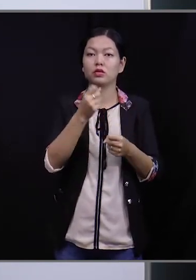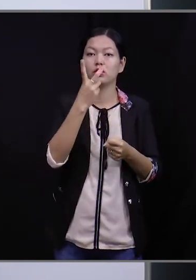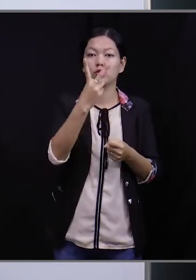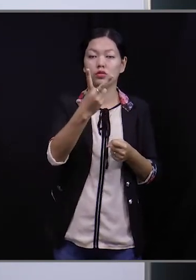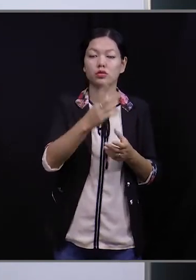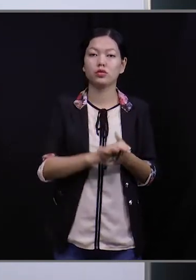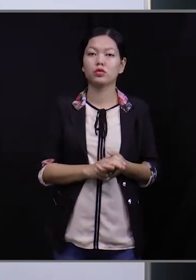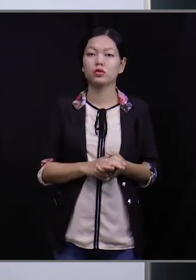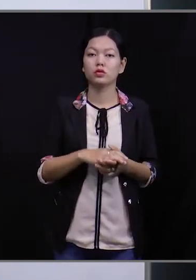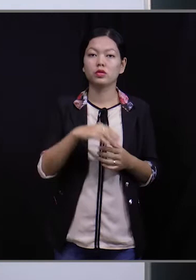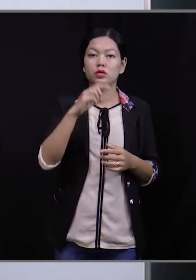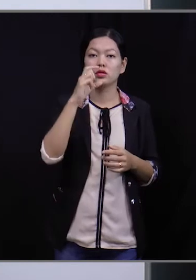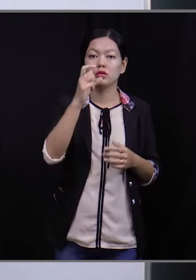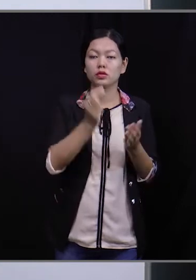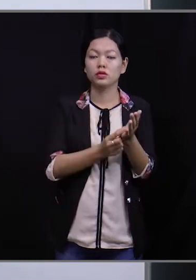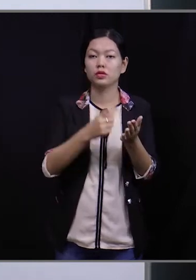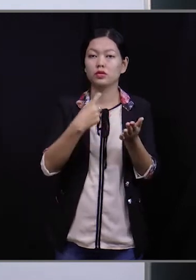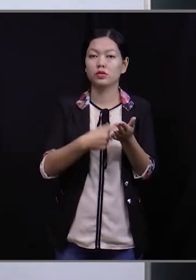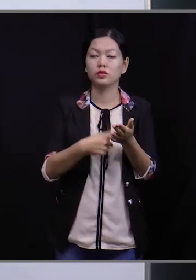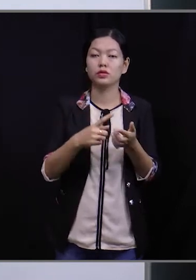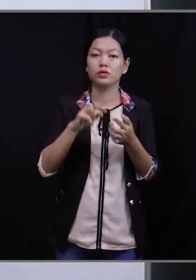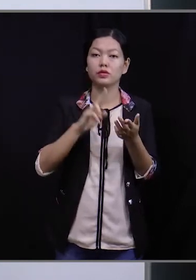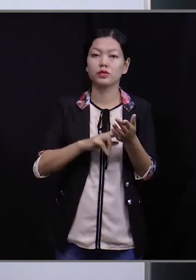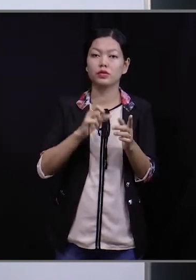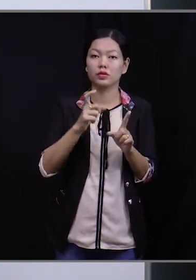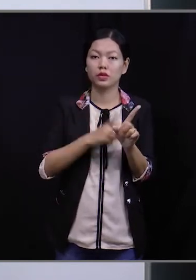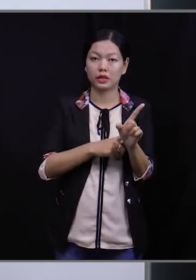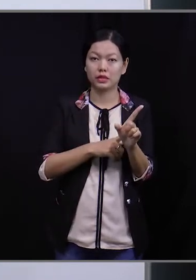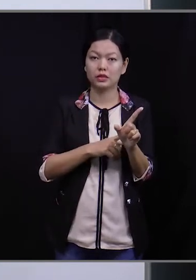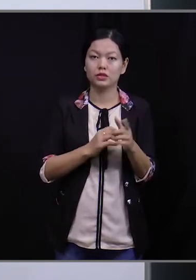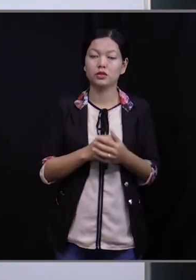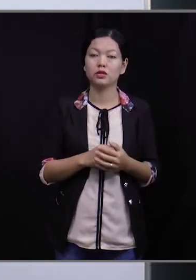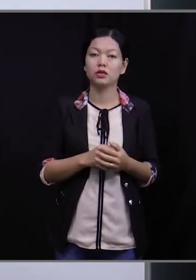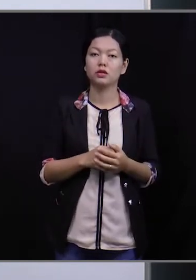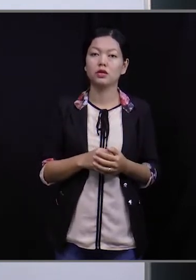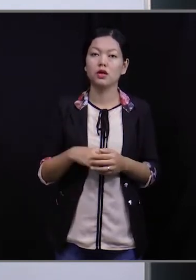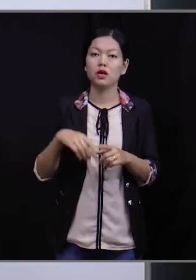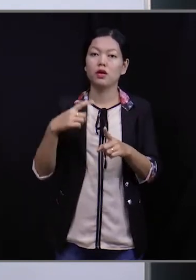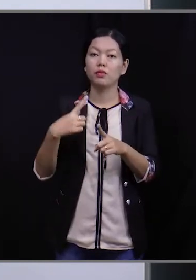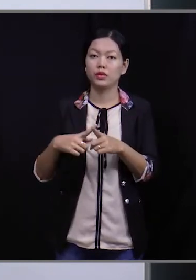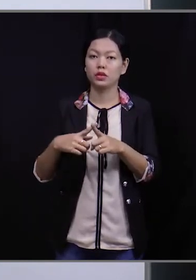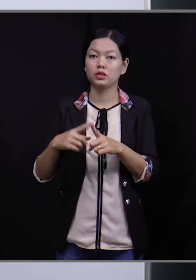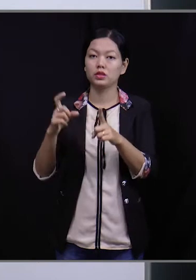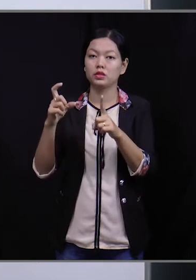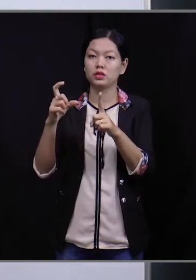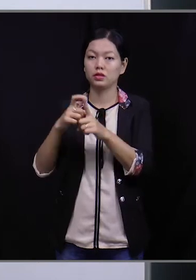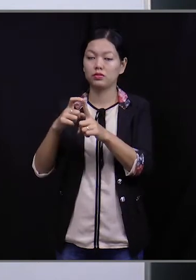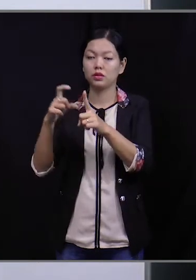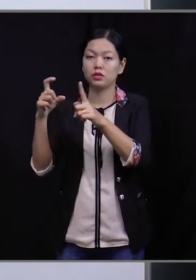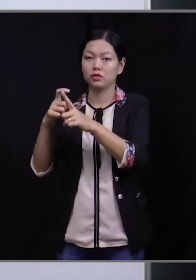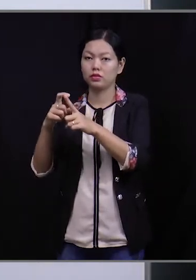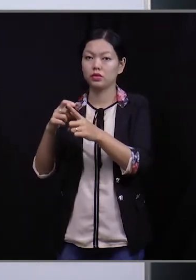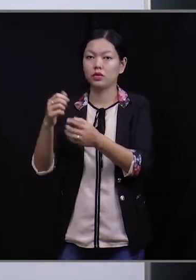meaning the money that we have with us as a public and the demand deposits with the commercial